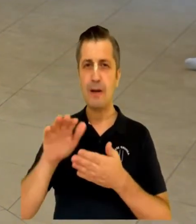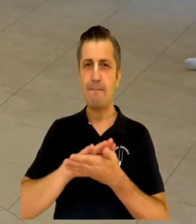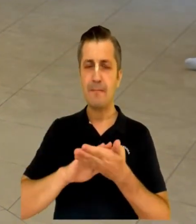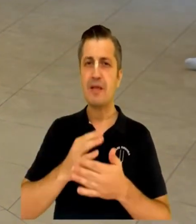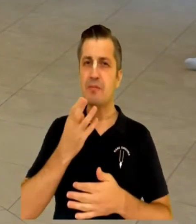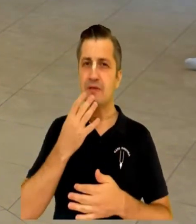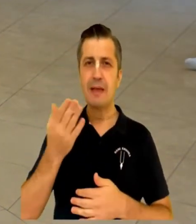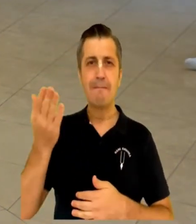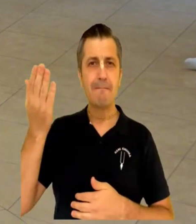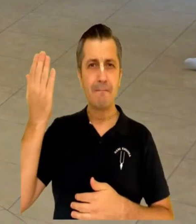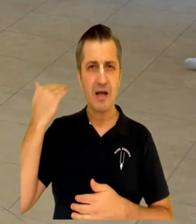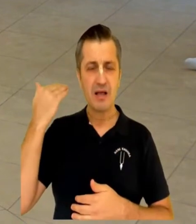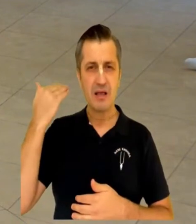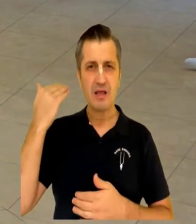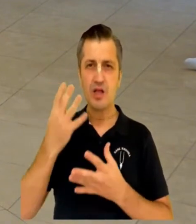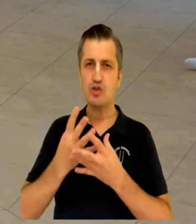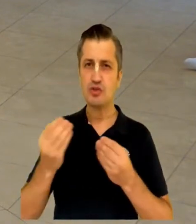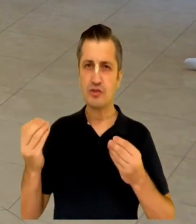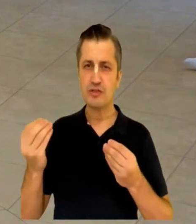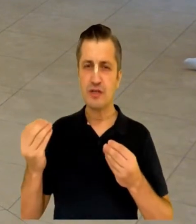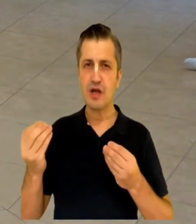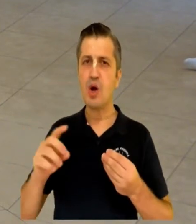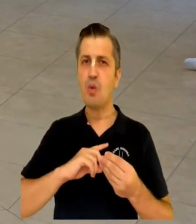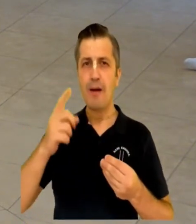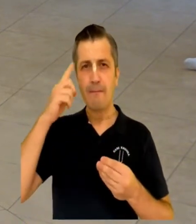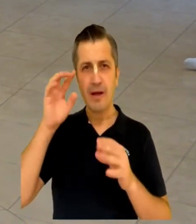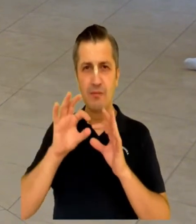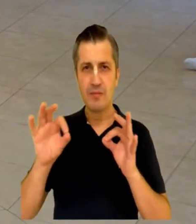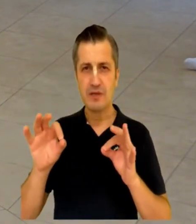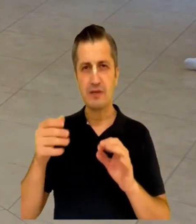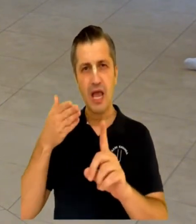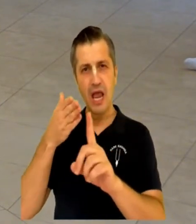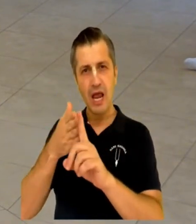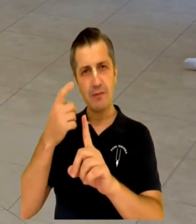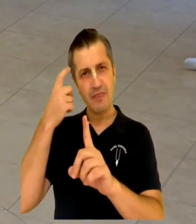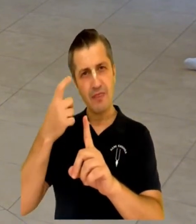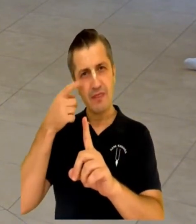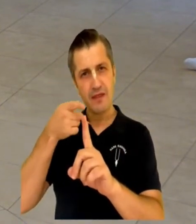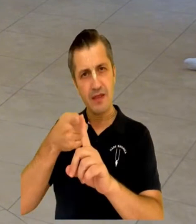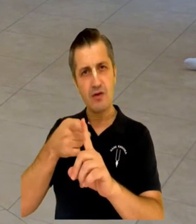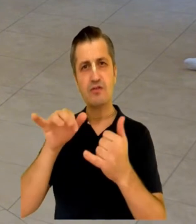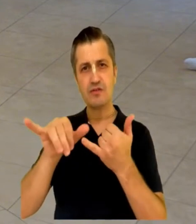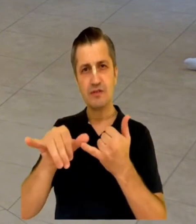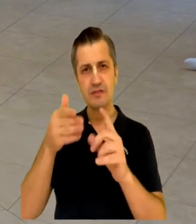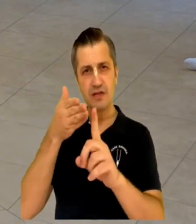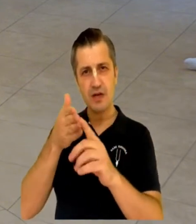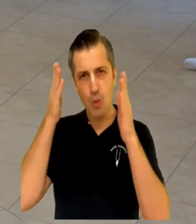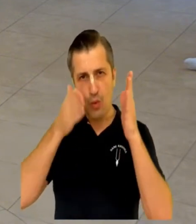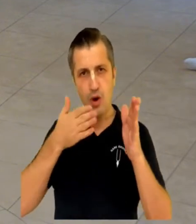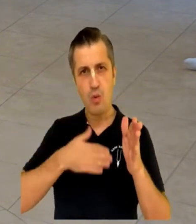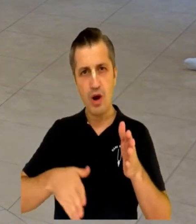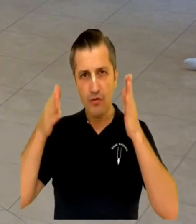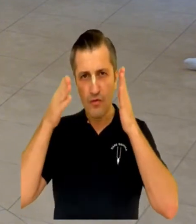to focus on Krishna, right? Which is our aim. And then also by learning those mistakes, it's not just a